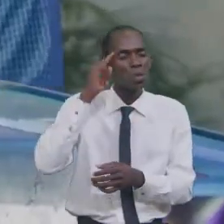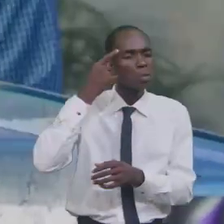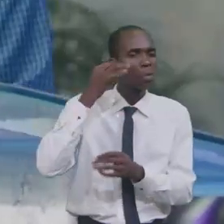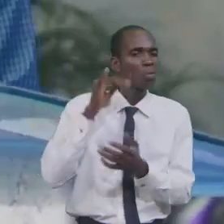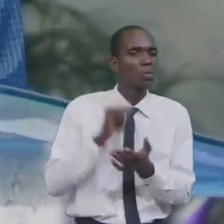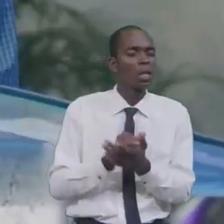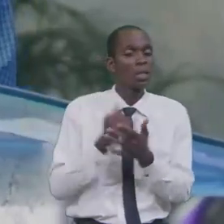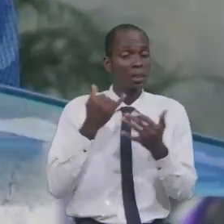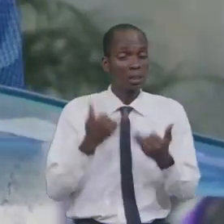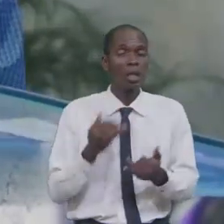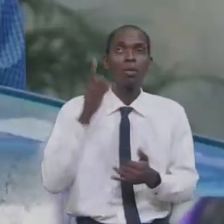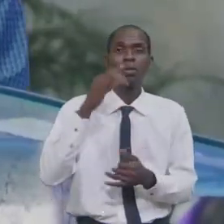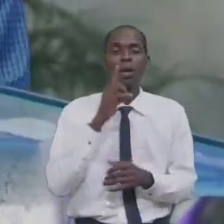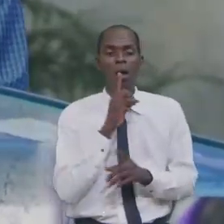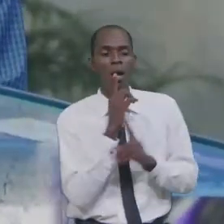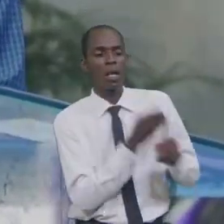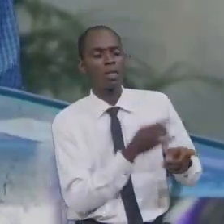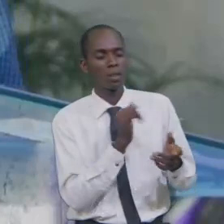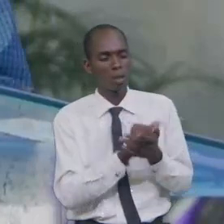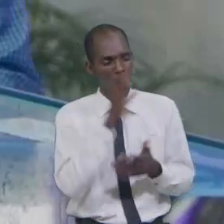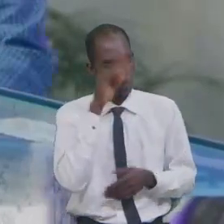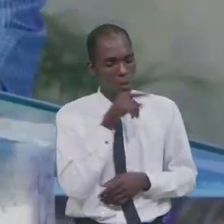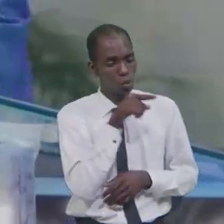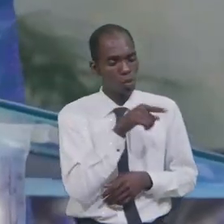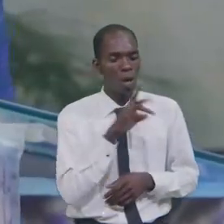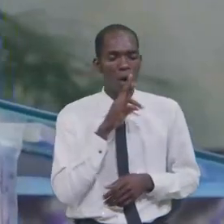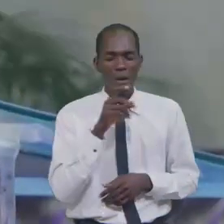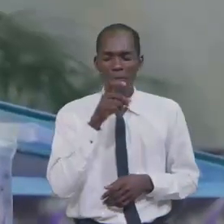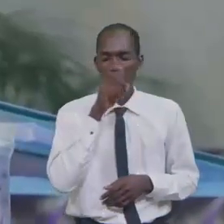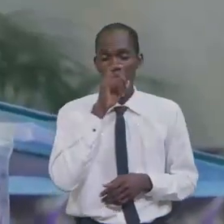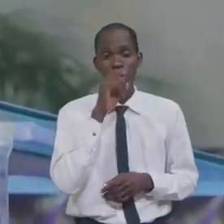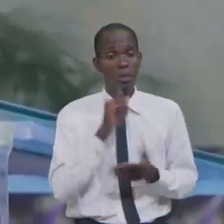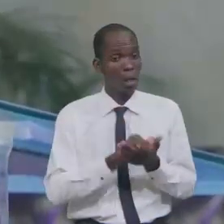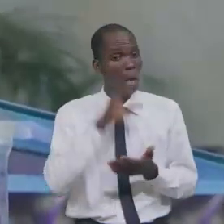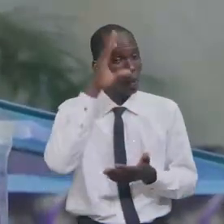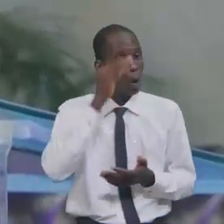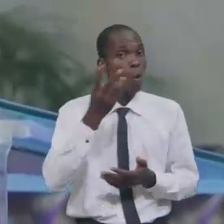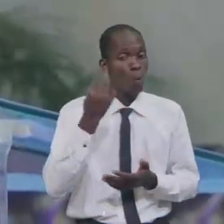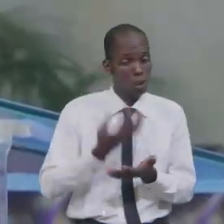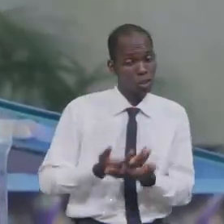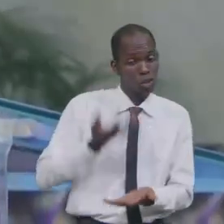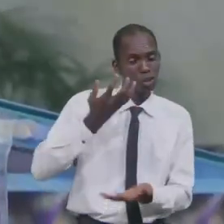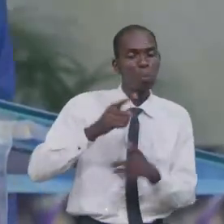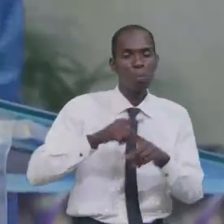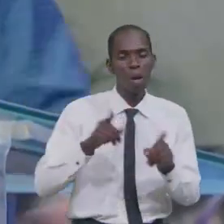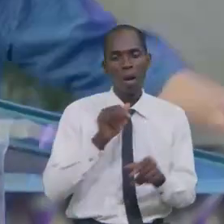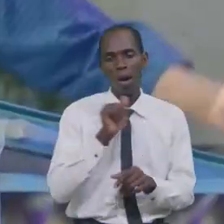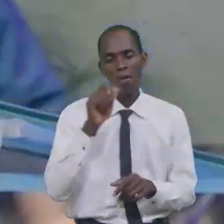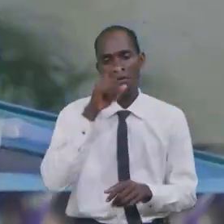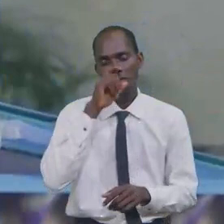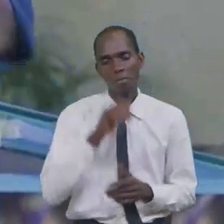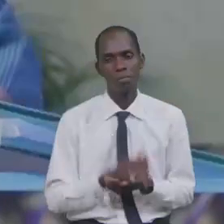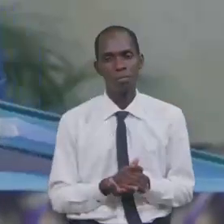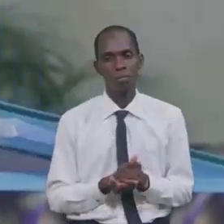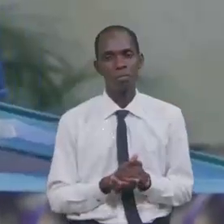unto him, thou fool. He was a rich man, but was a fool. His crops